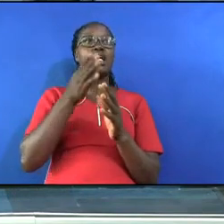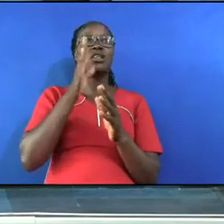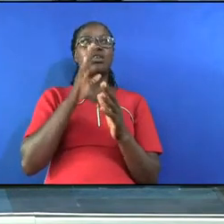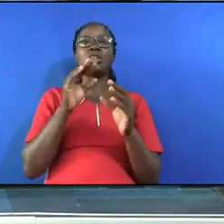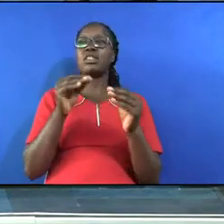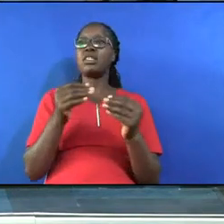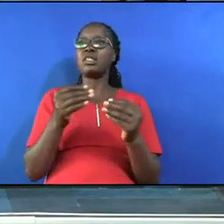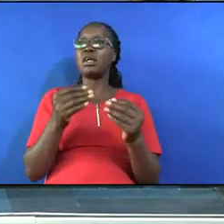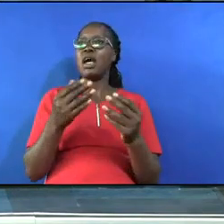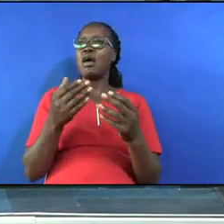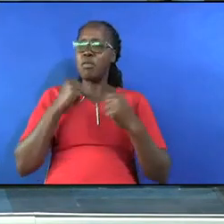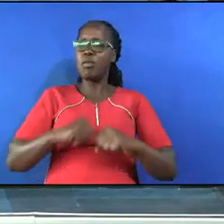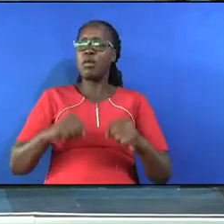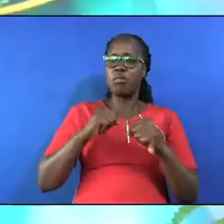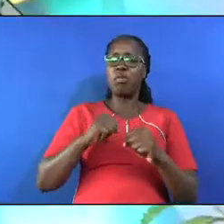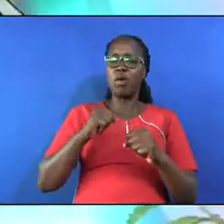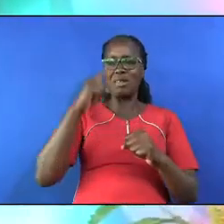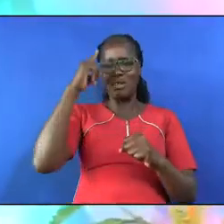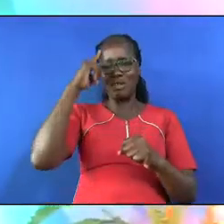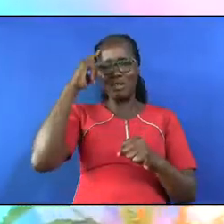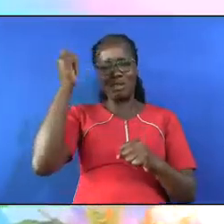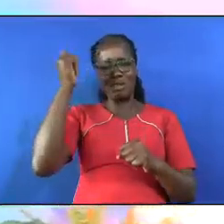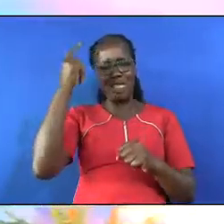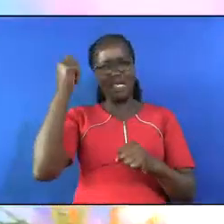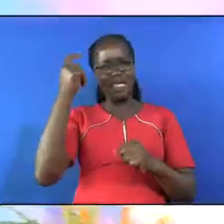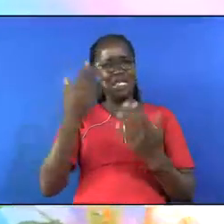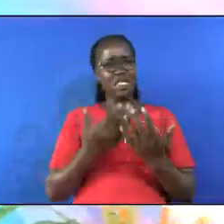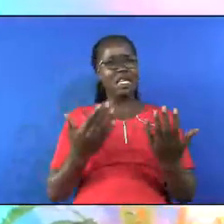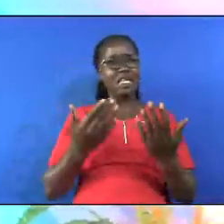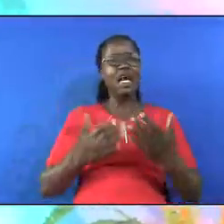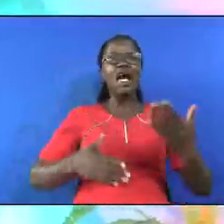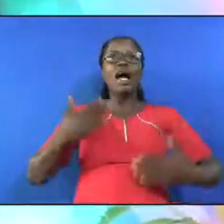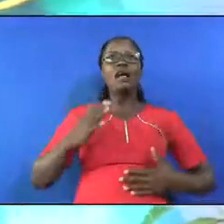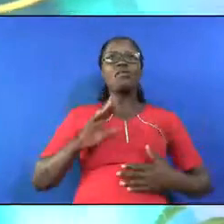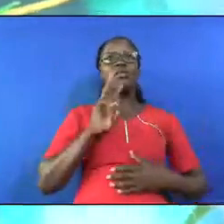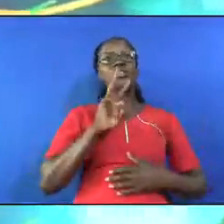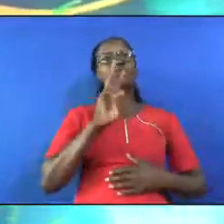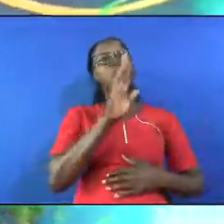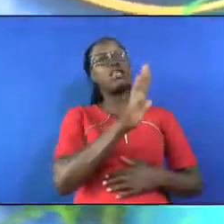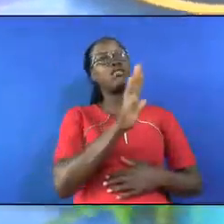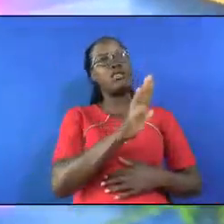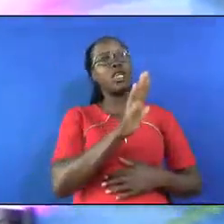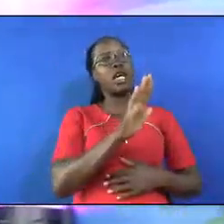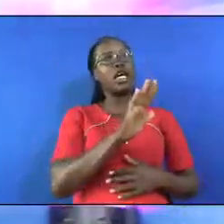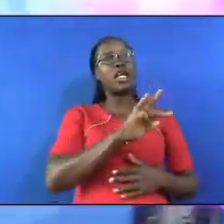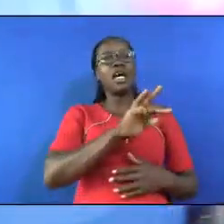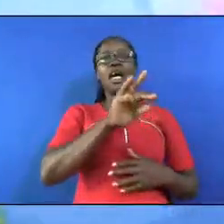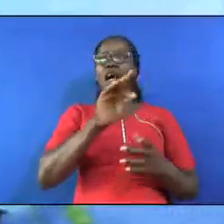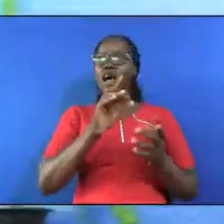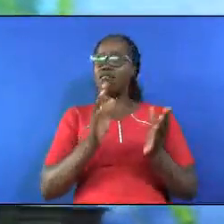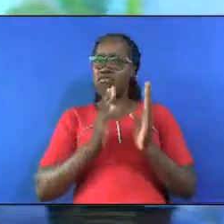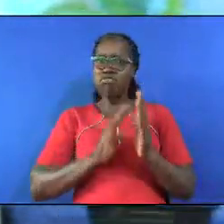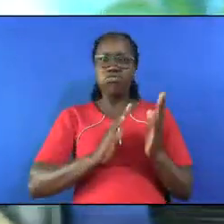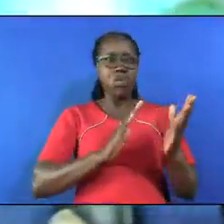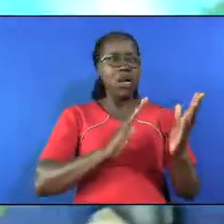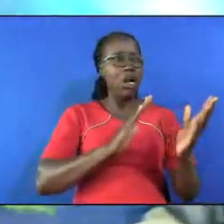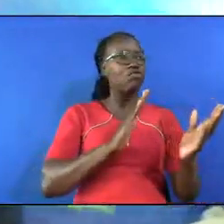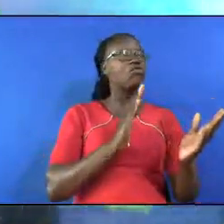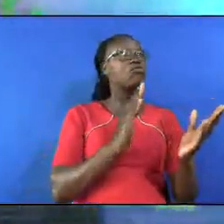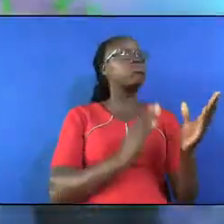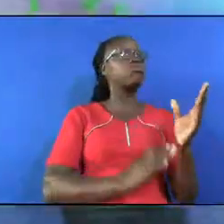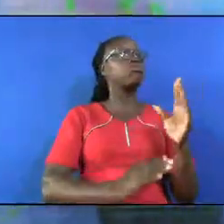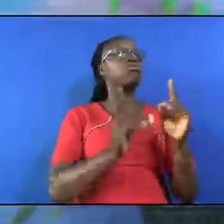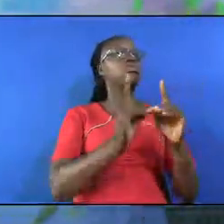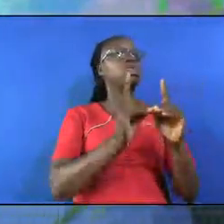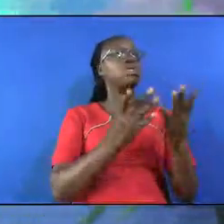you a headache and your child is so happy to see you in the evening and he or she comes running to mommy and